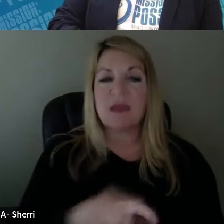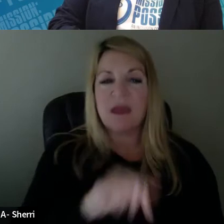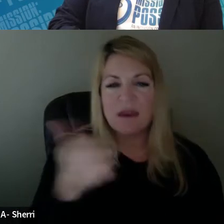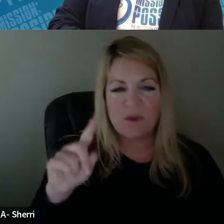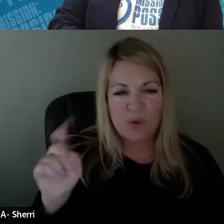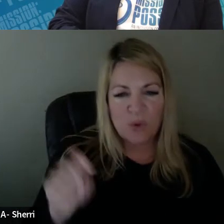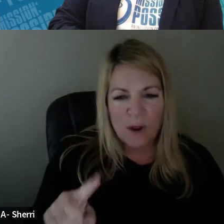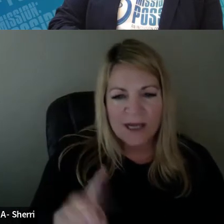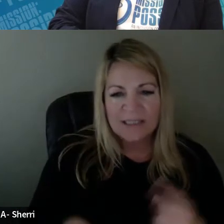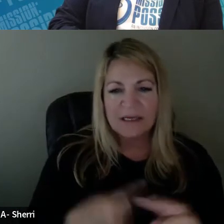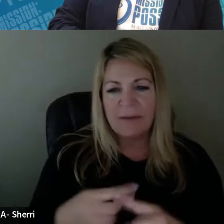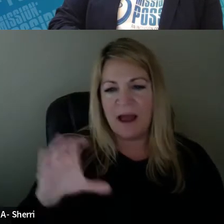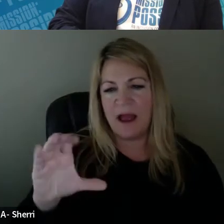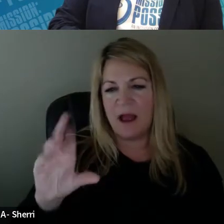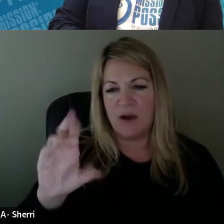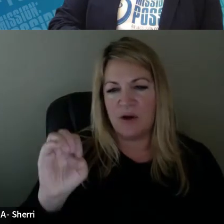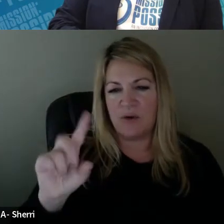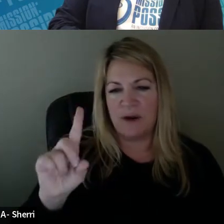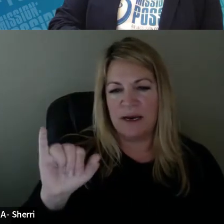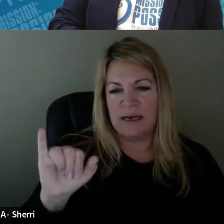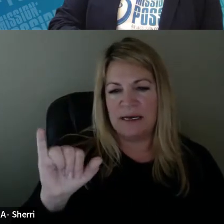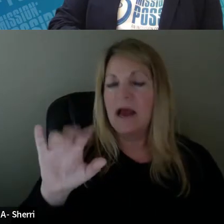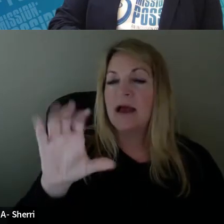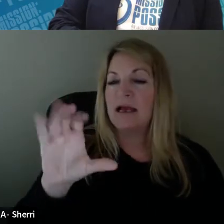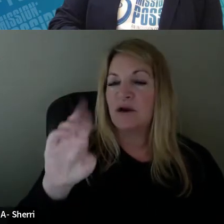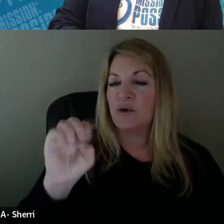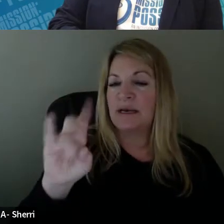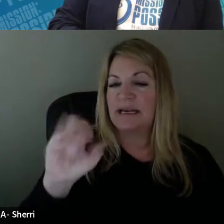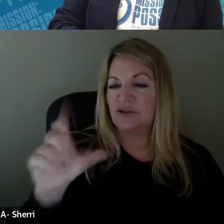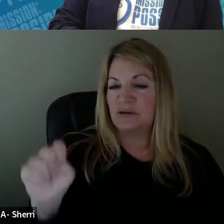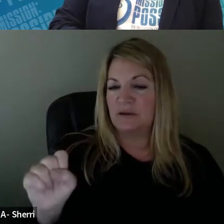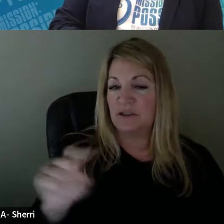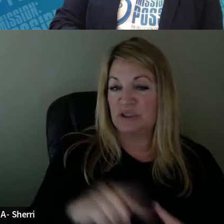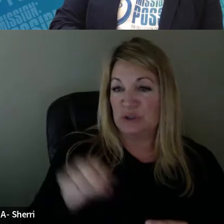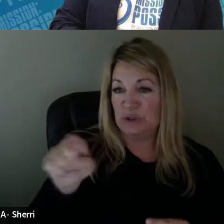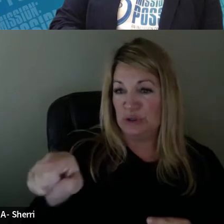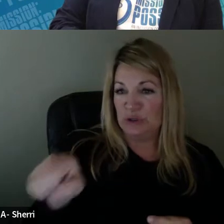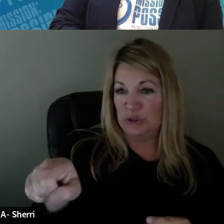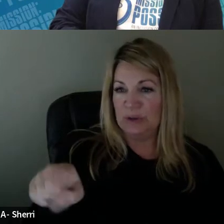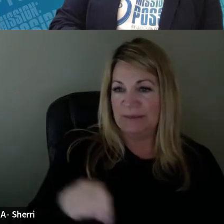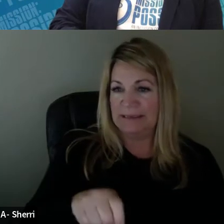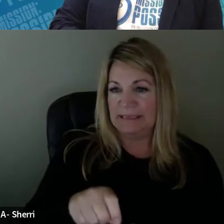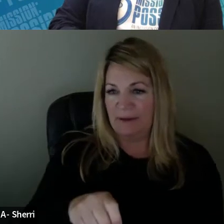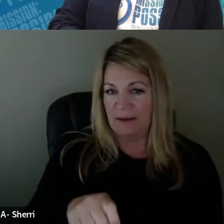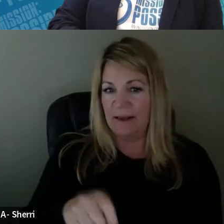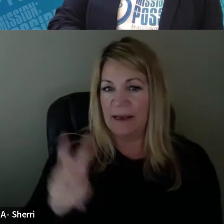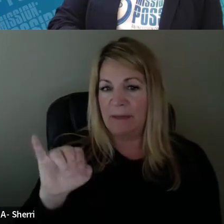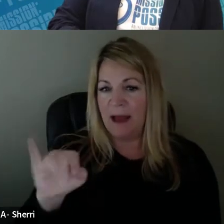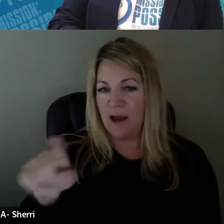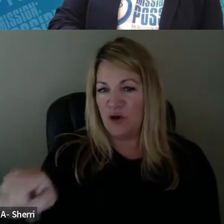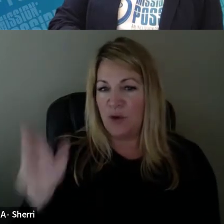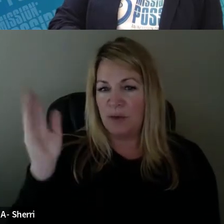about credentialing, and this, it sounds like it was directed just to you specifically. I think Maya, you were presenting at the time,